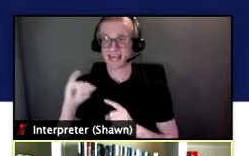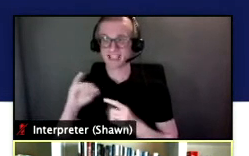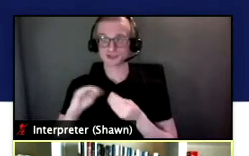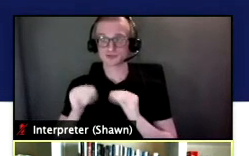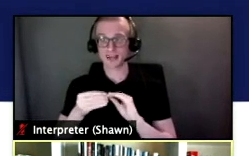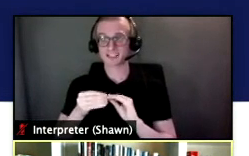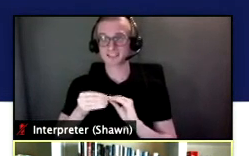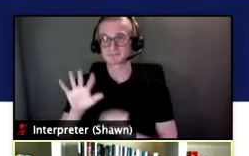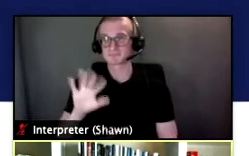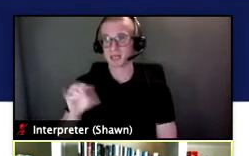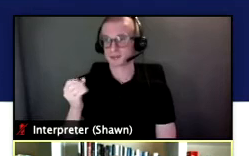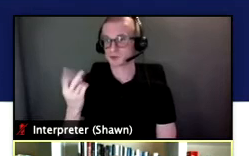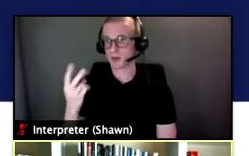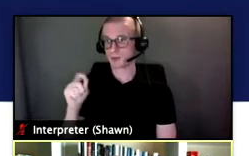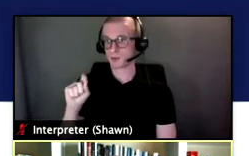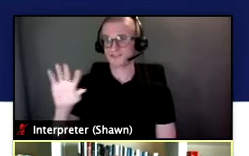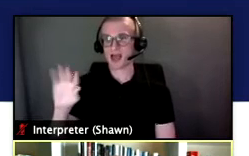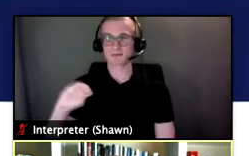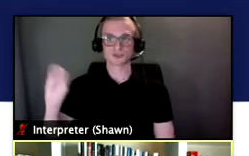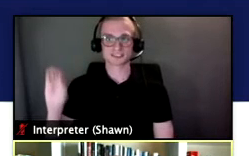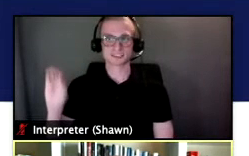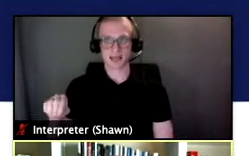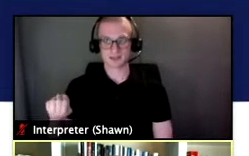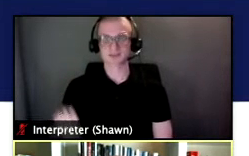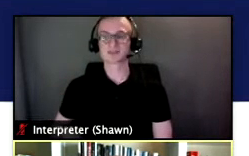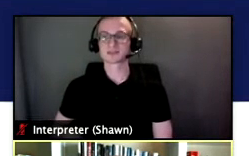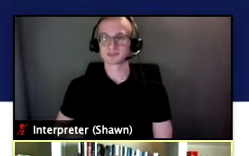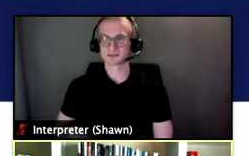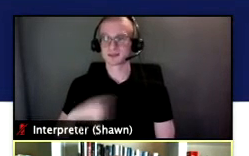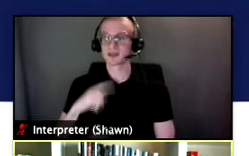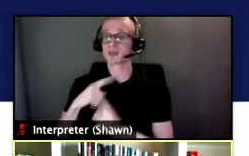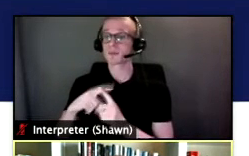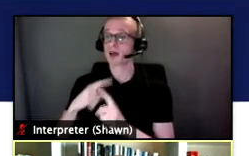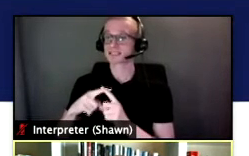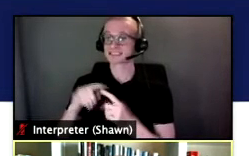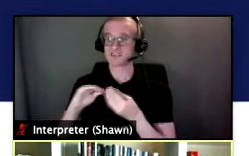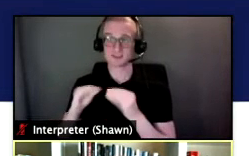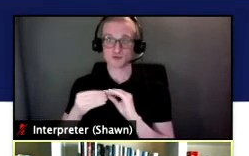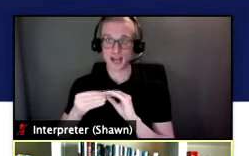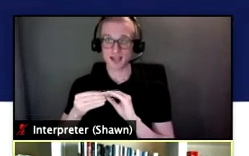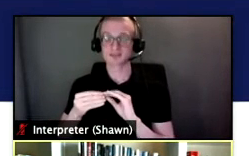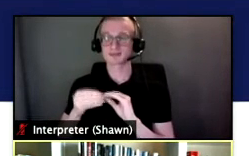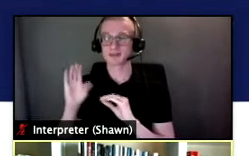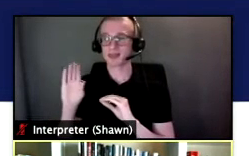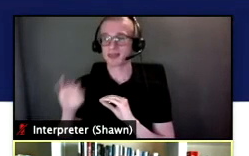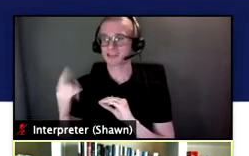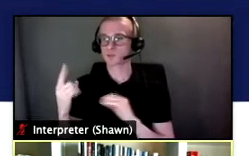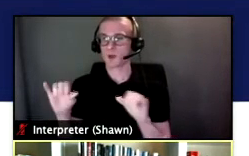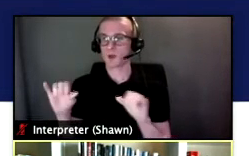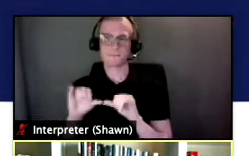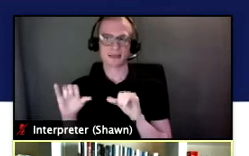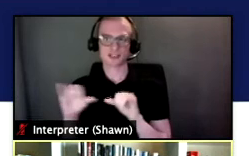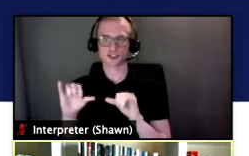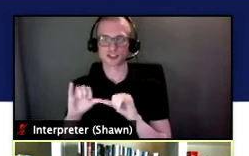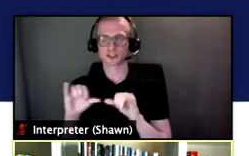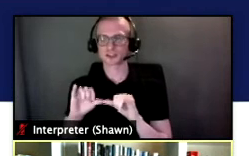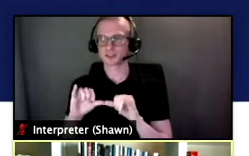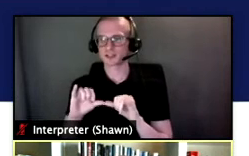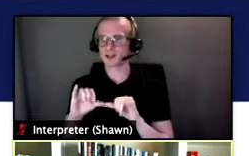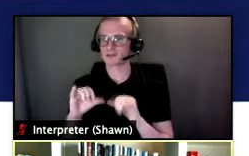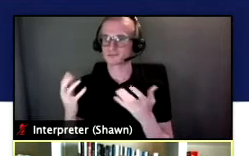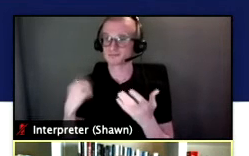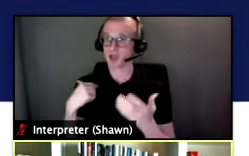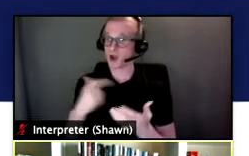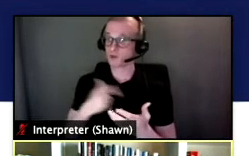12.5%. We follow positivity rate as a measure of whether we are doing